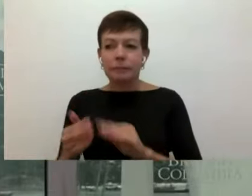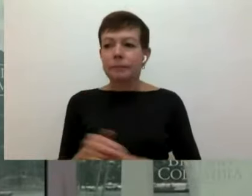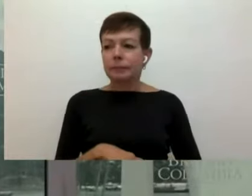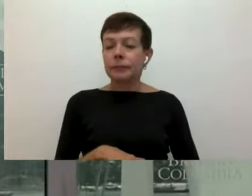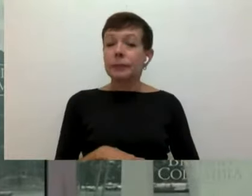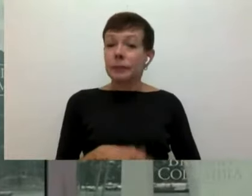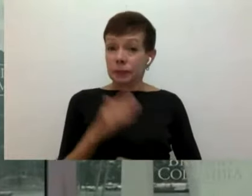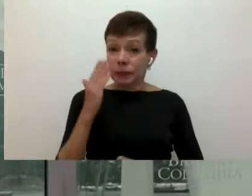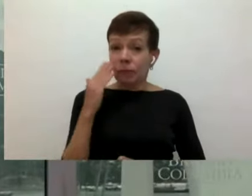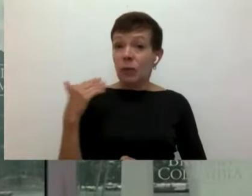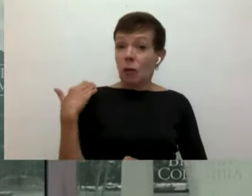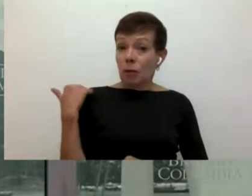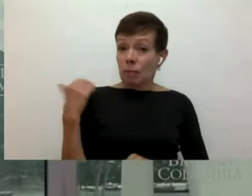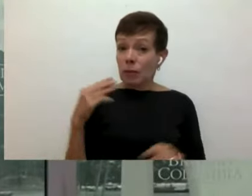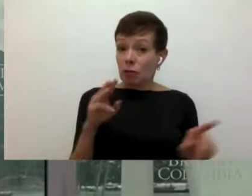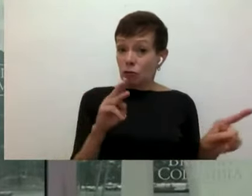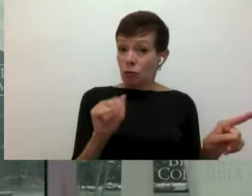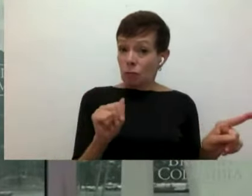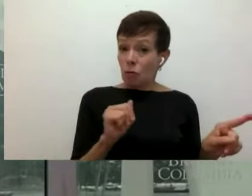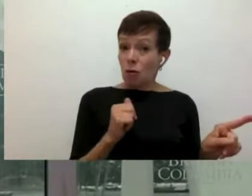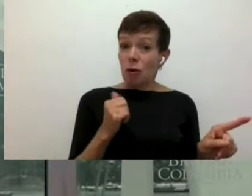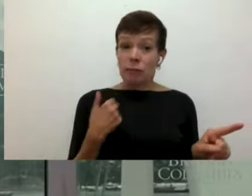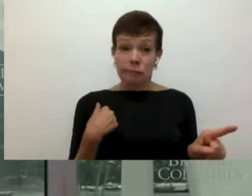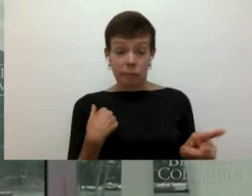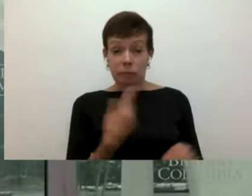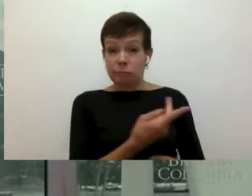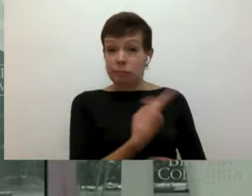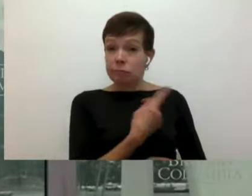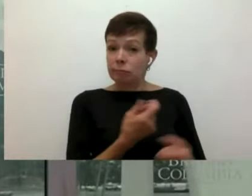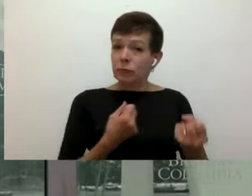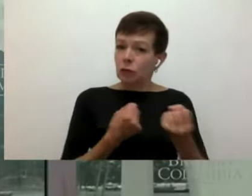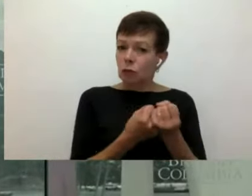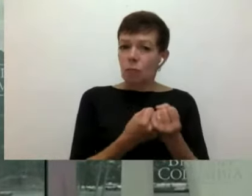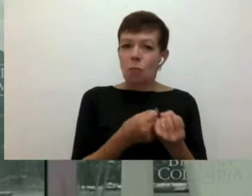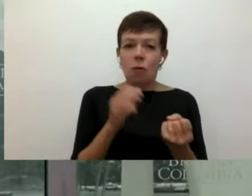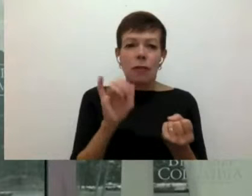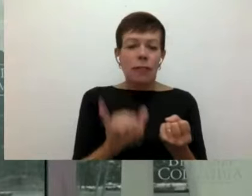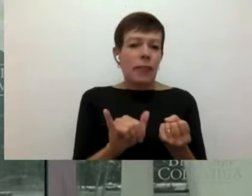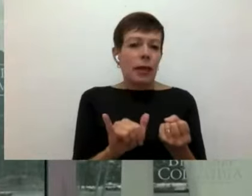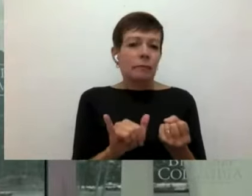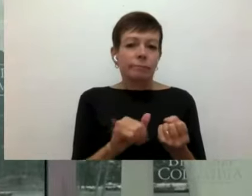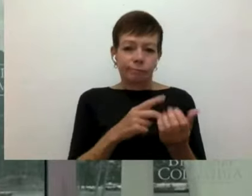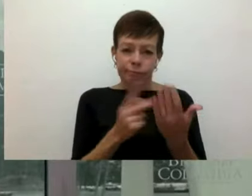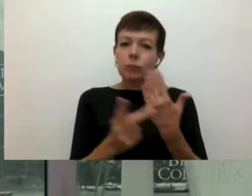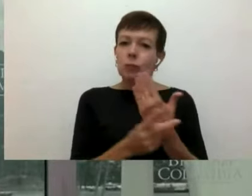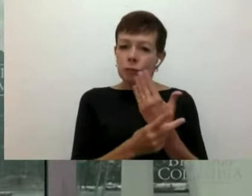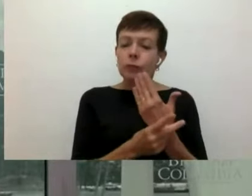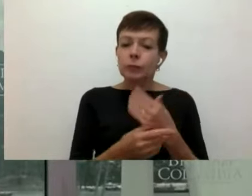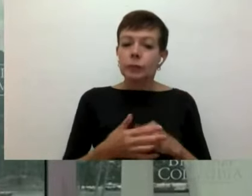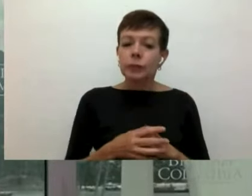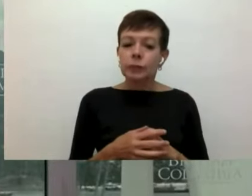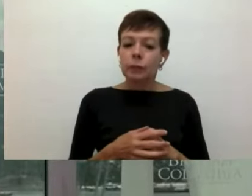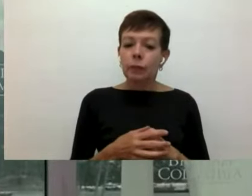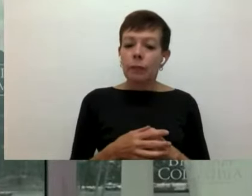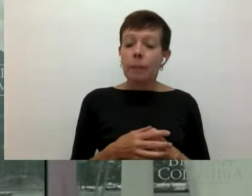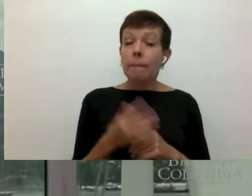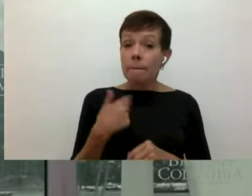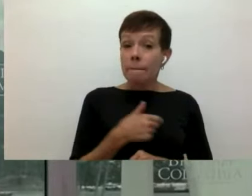So we are strong proponents. I know Minister Ma is as well. Of the Fire Smart